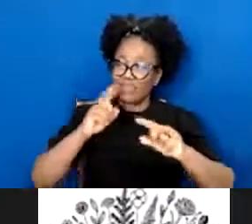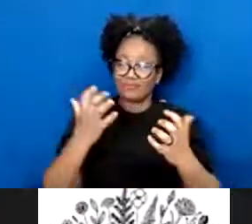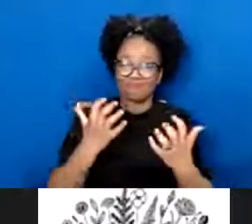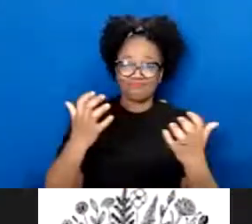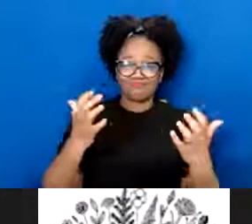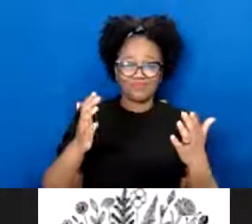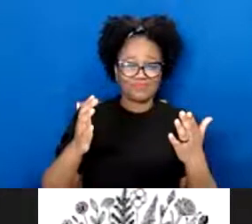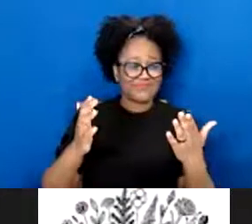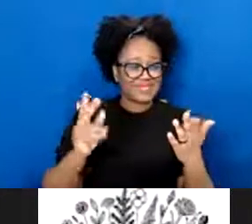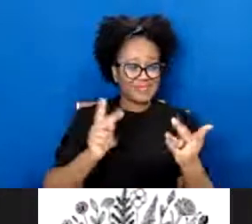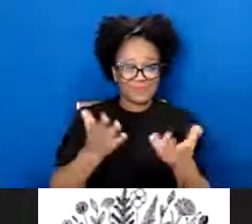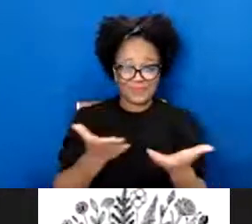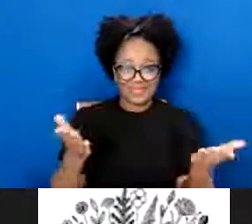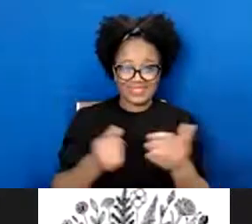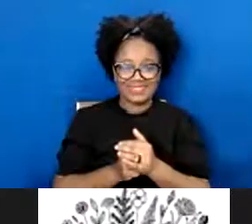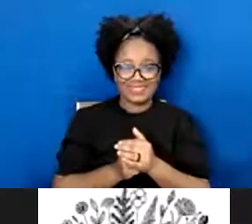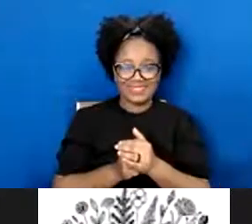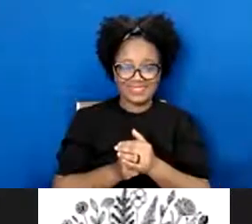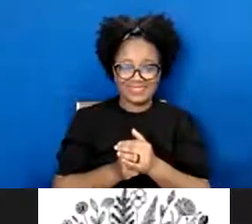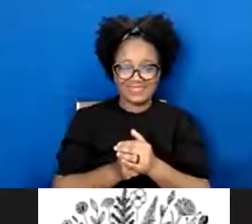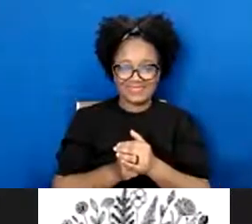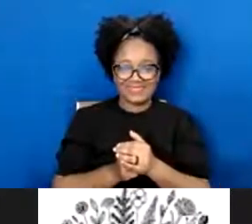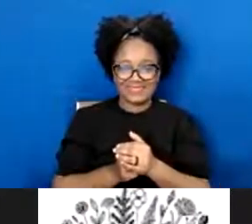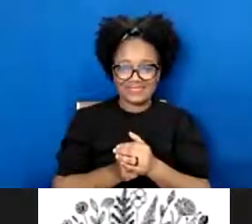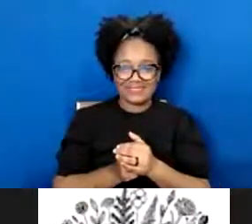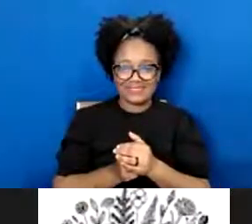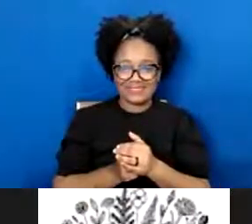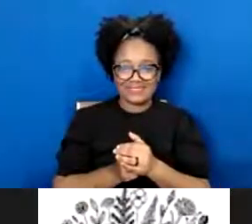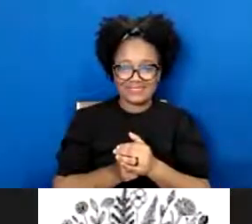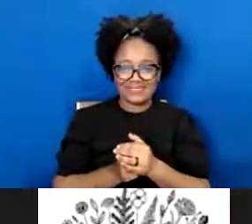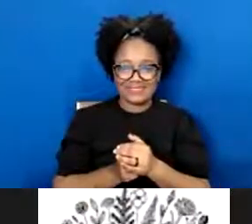books, but I write books because, like, let me tell you why that's a